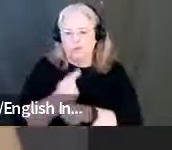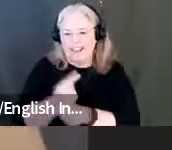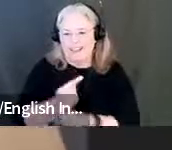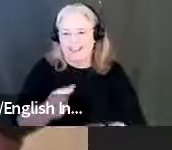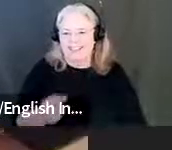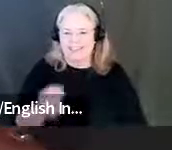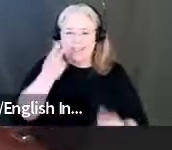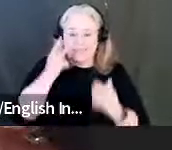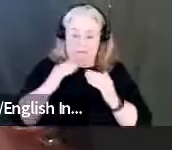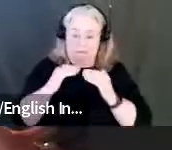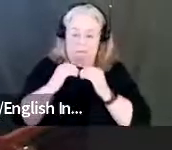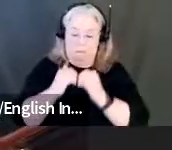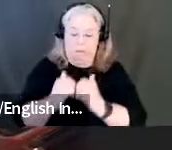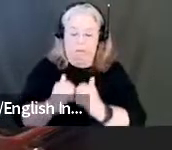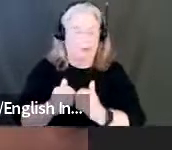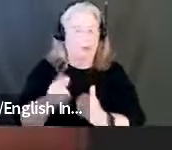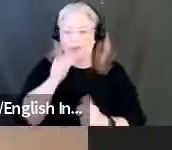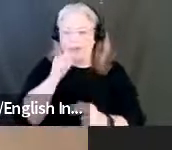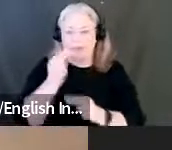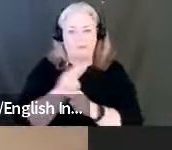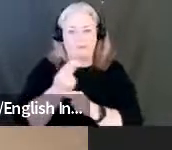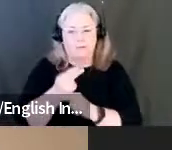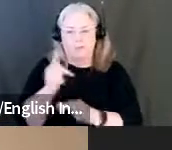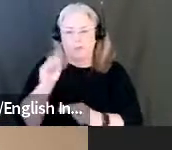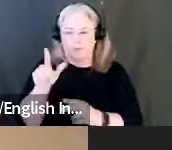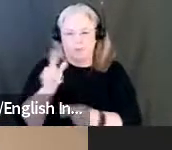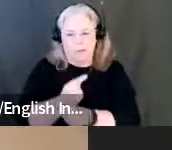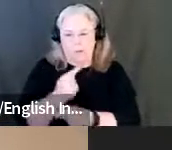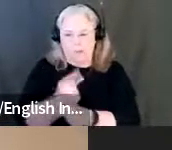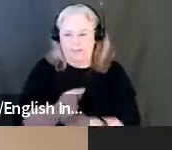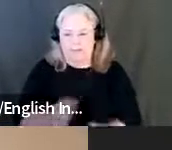see this, it means you're not using the tool correctly.